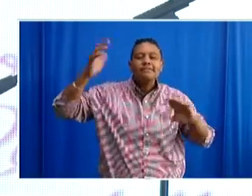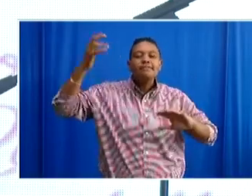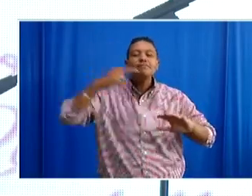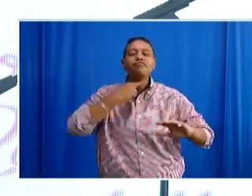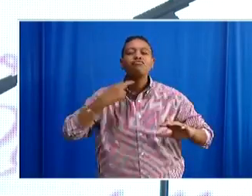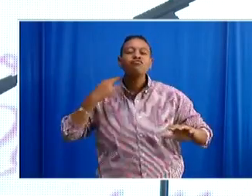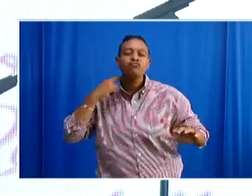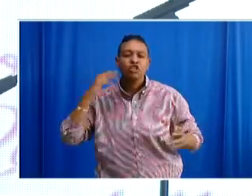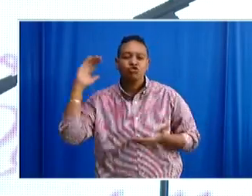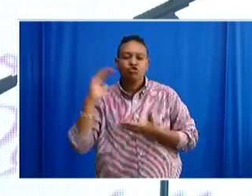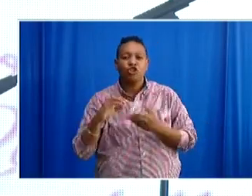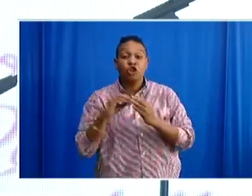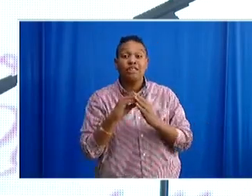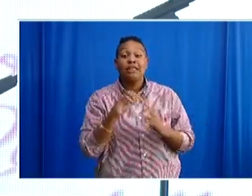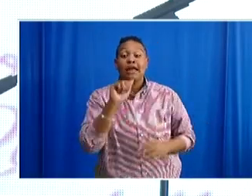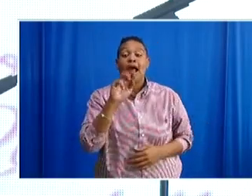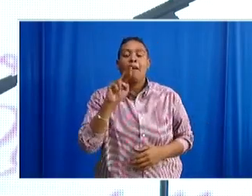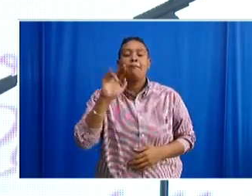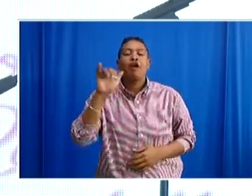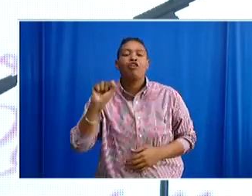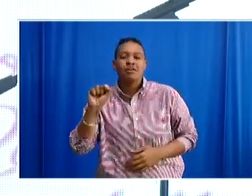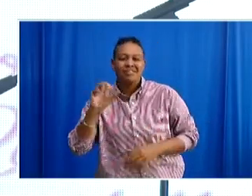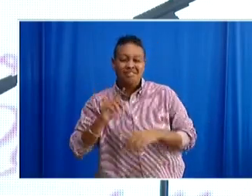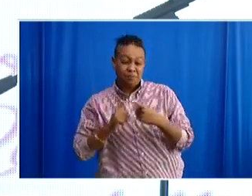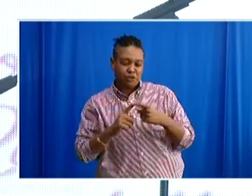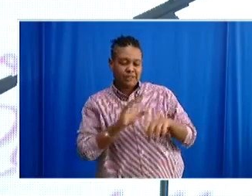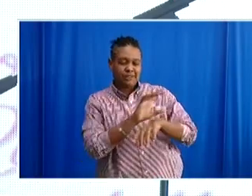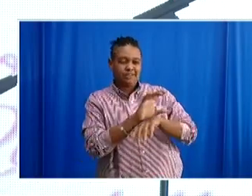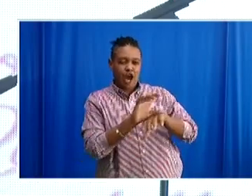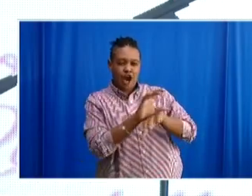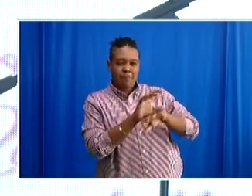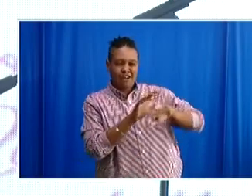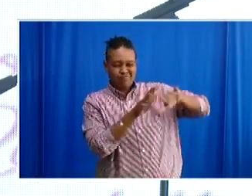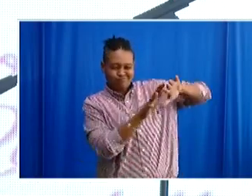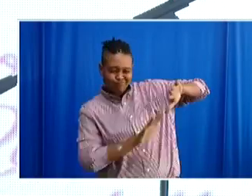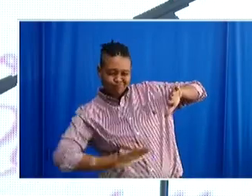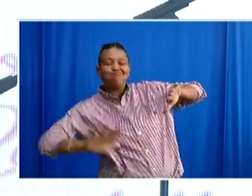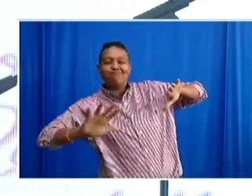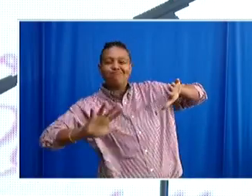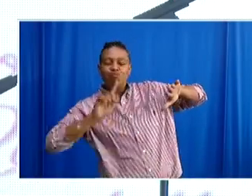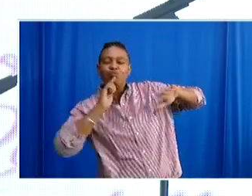Reduction in the Americas and the Caribbean. Good morning.